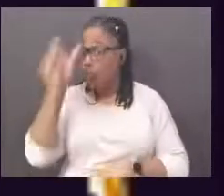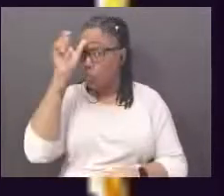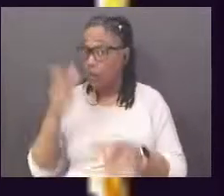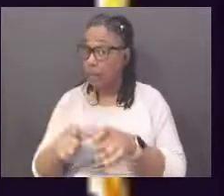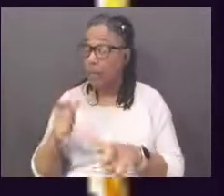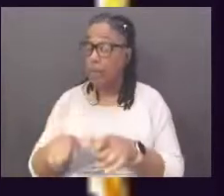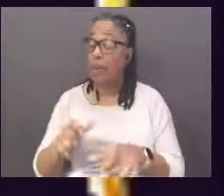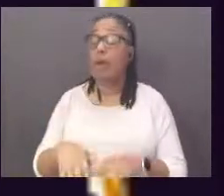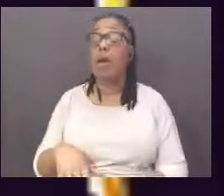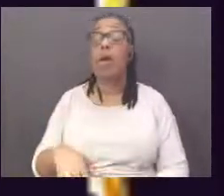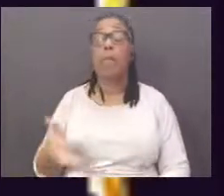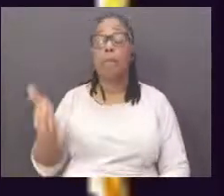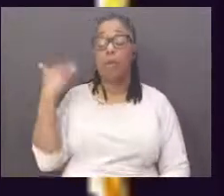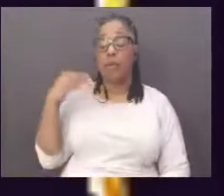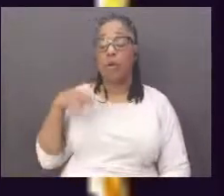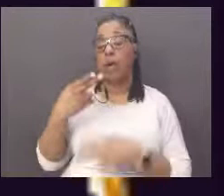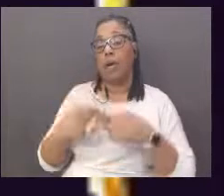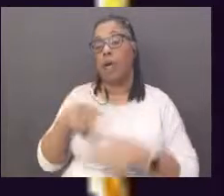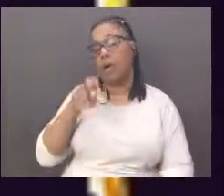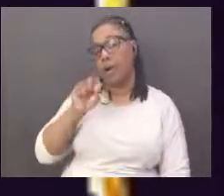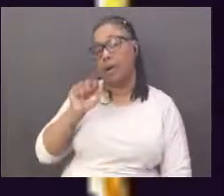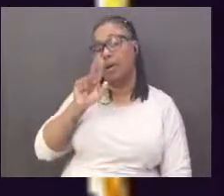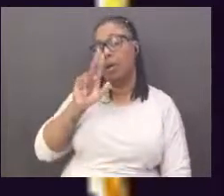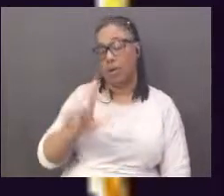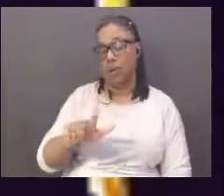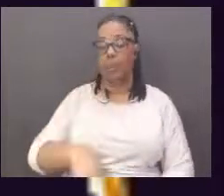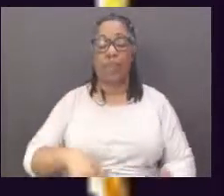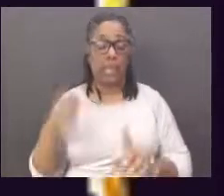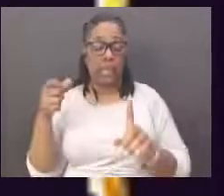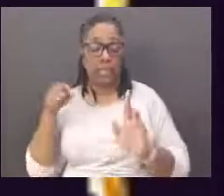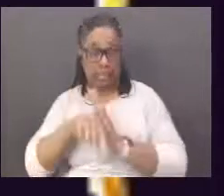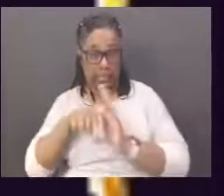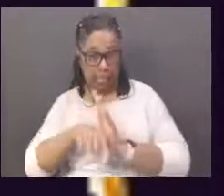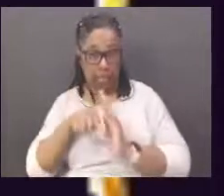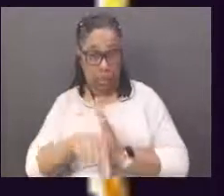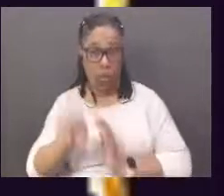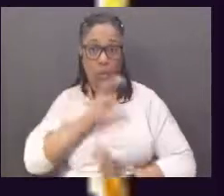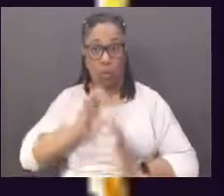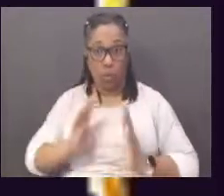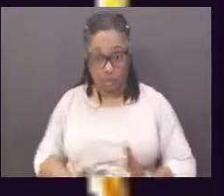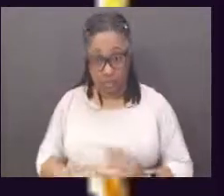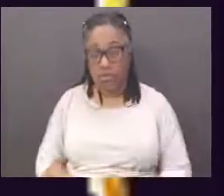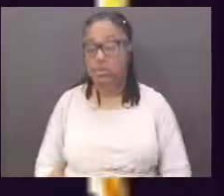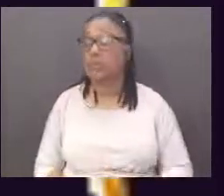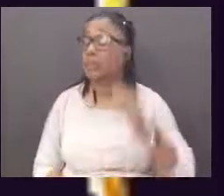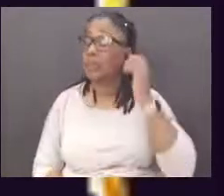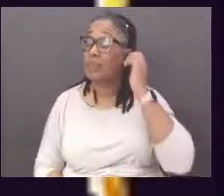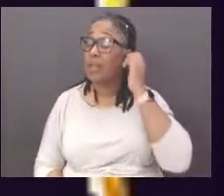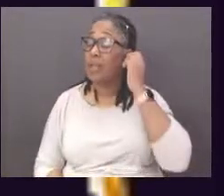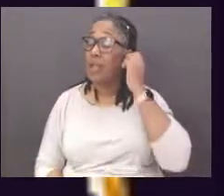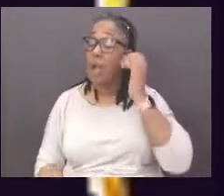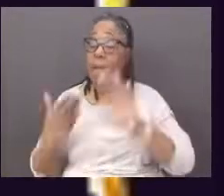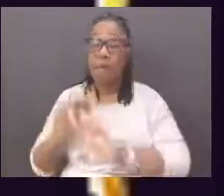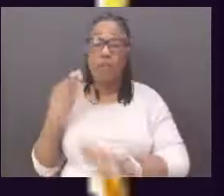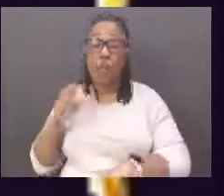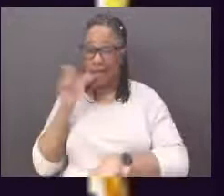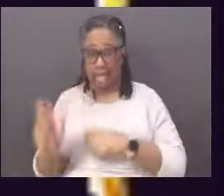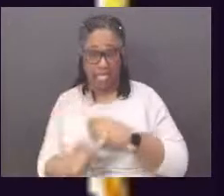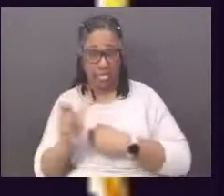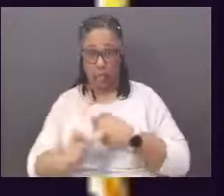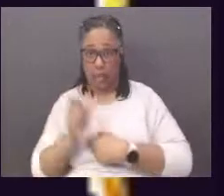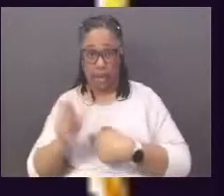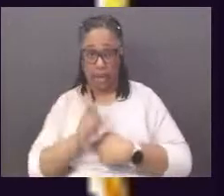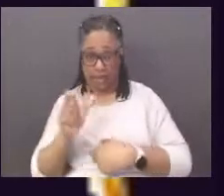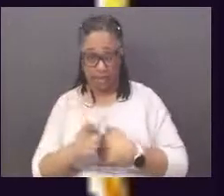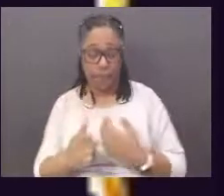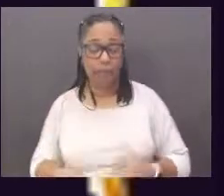killing believers and closing churches for a living. So he was no threat to the devil. But something happened. Acts